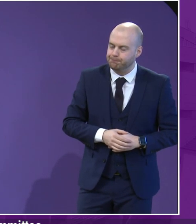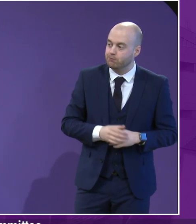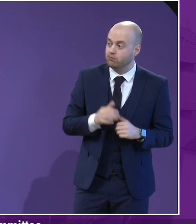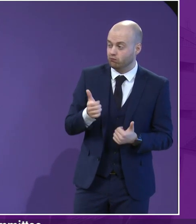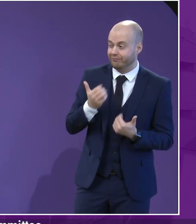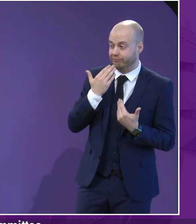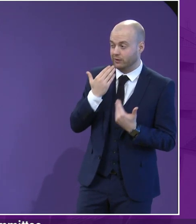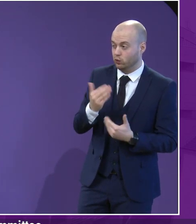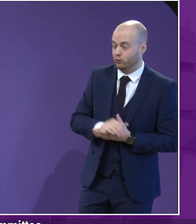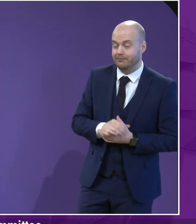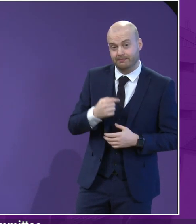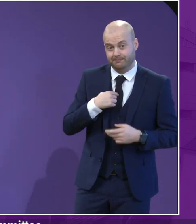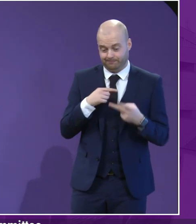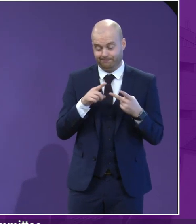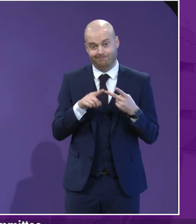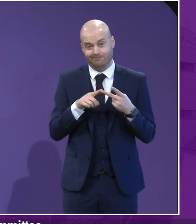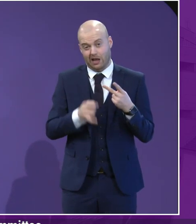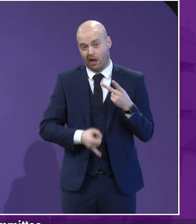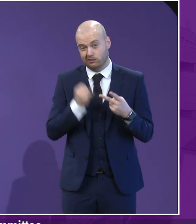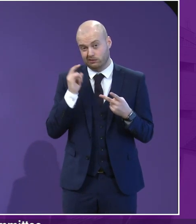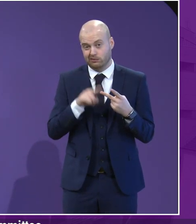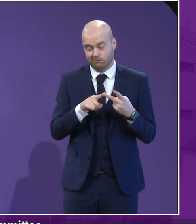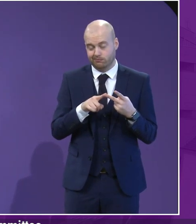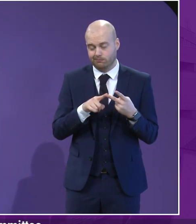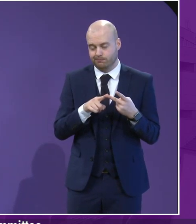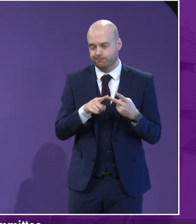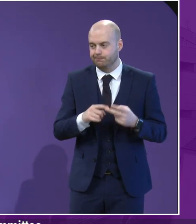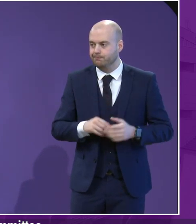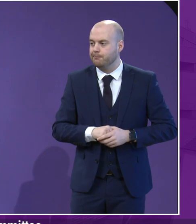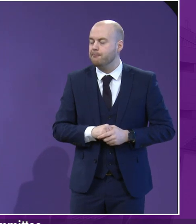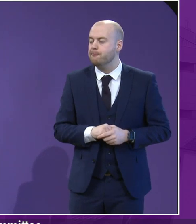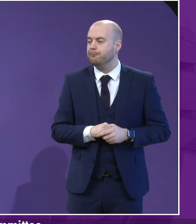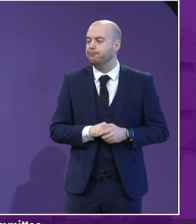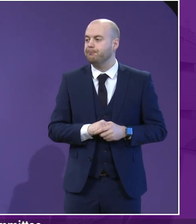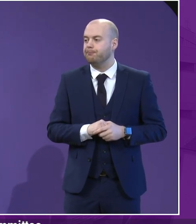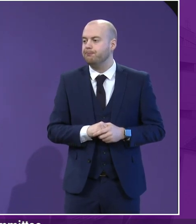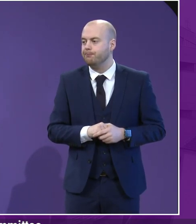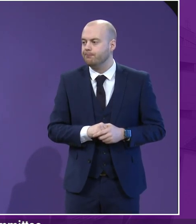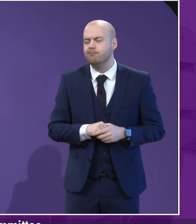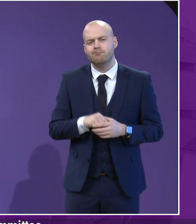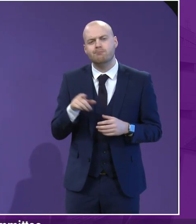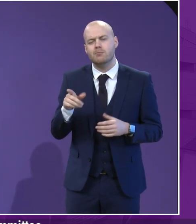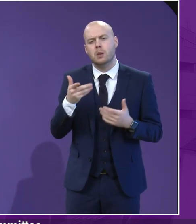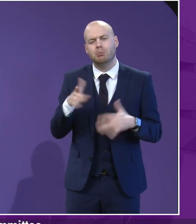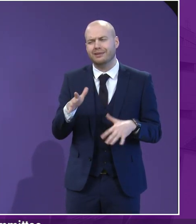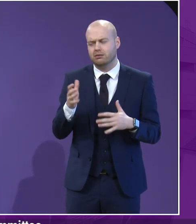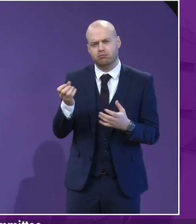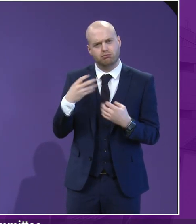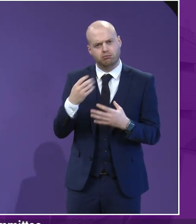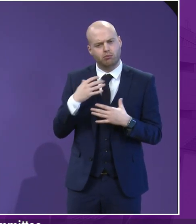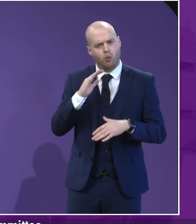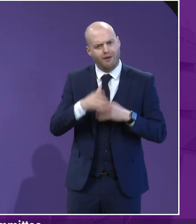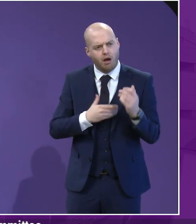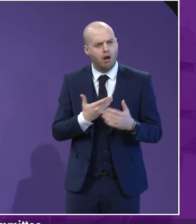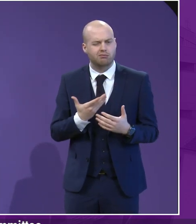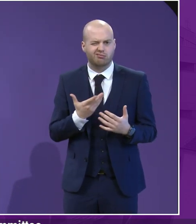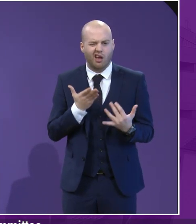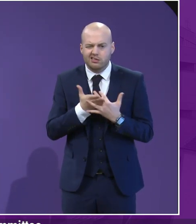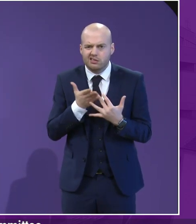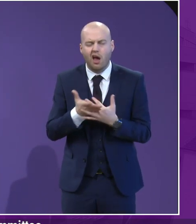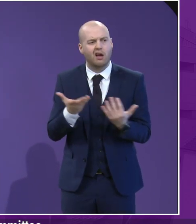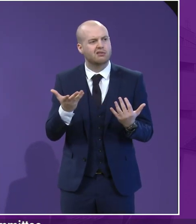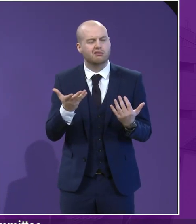University have a really good summer programme where they bring on a cohort of students and they introduce them to the campus and show them around, and they already have people